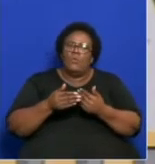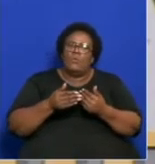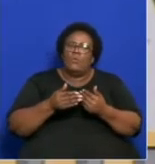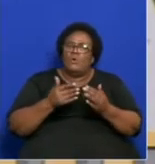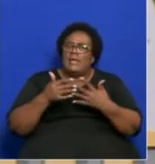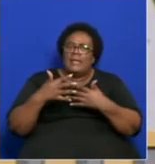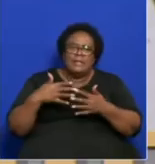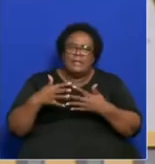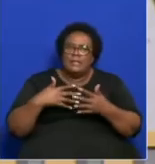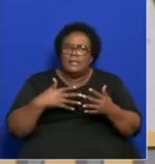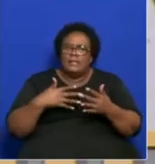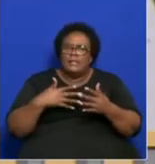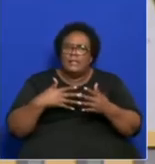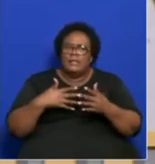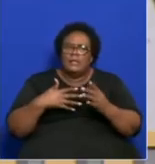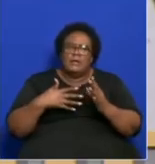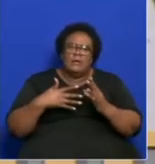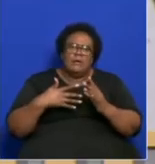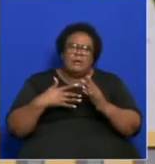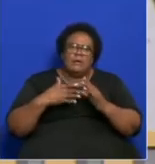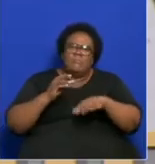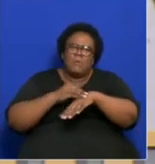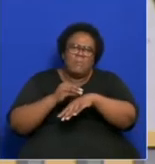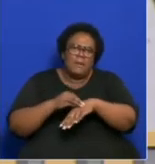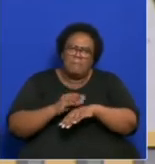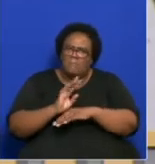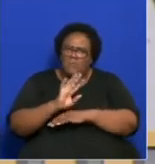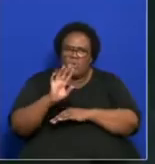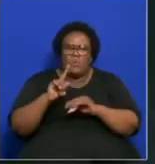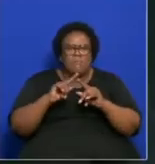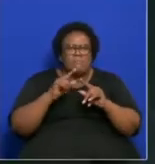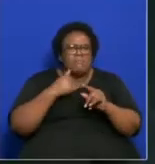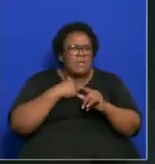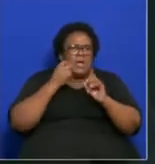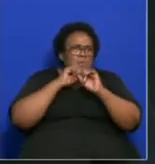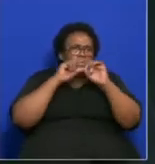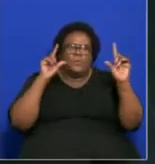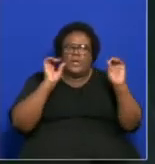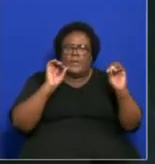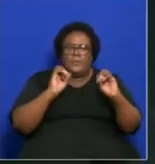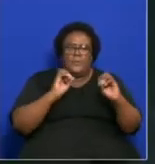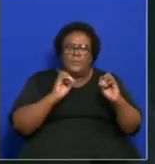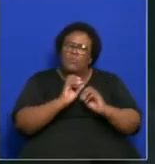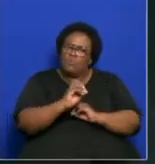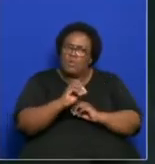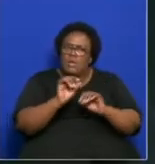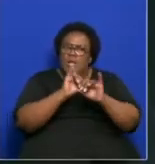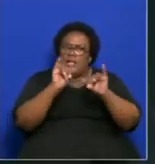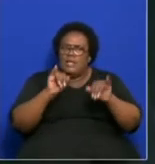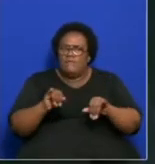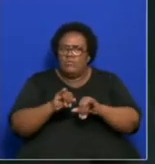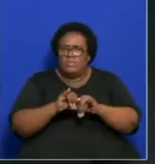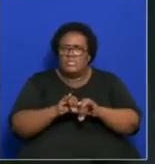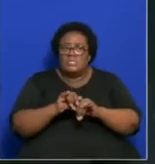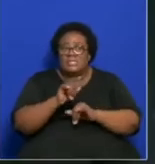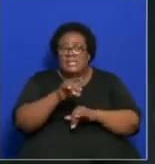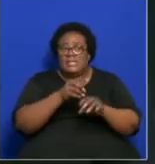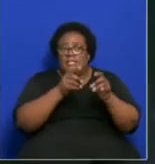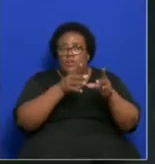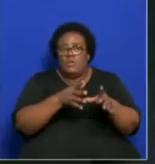there was these invoices that Director Nantwile has got an issue